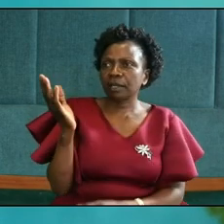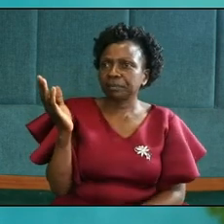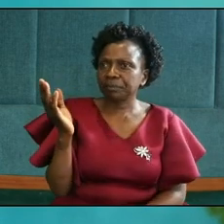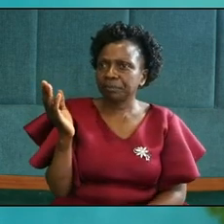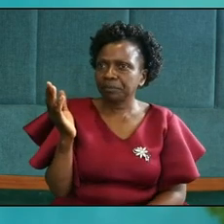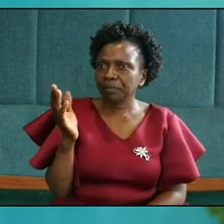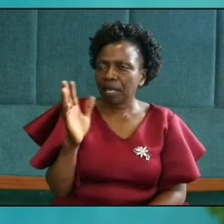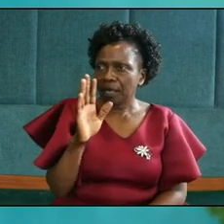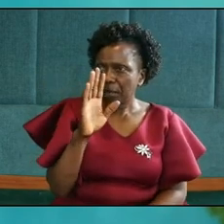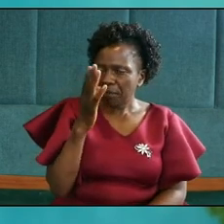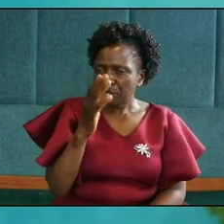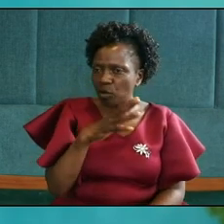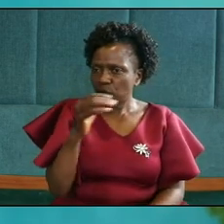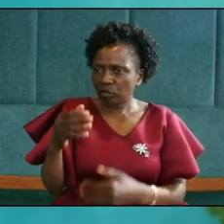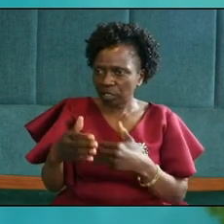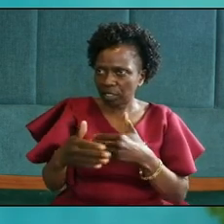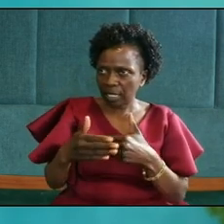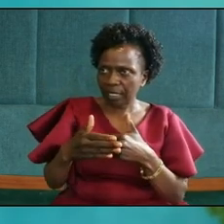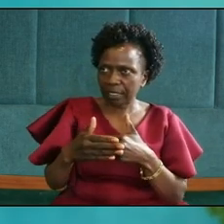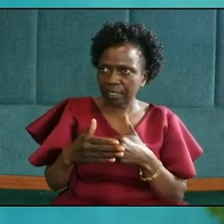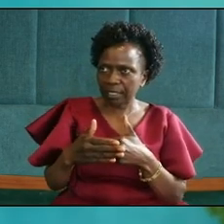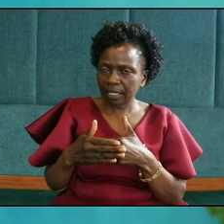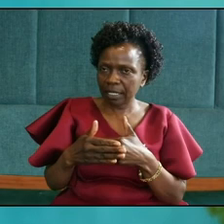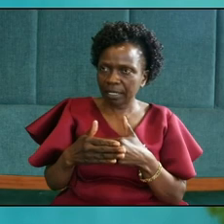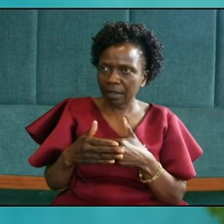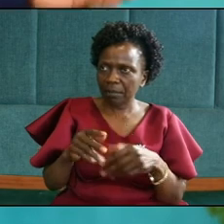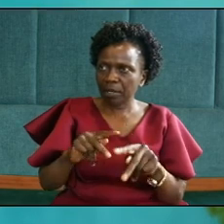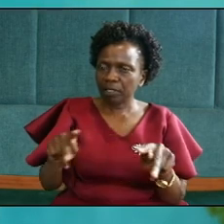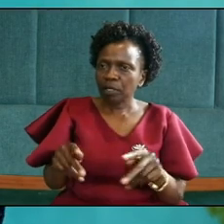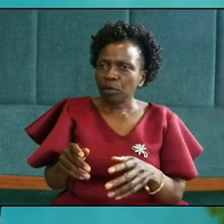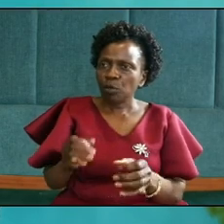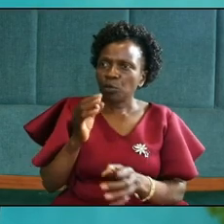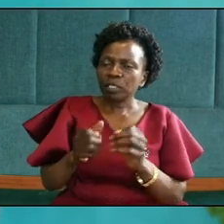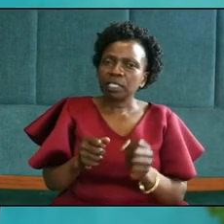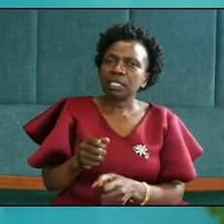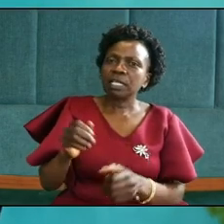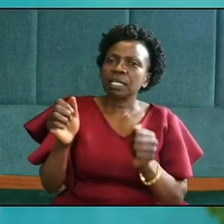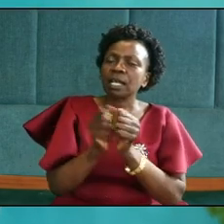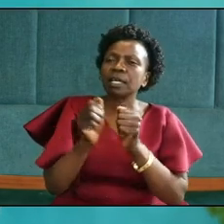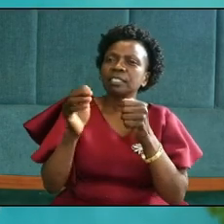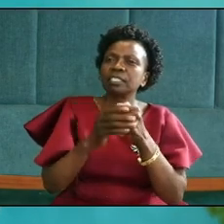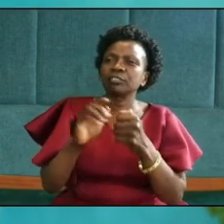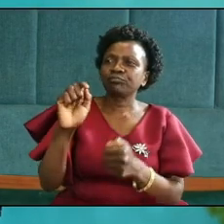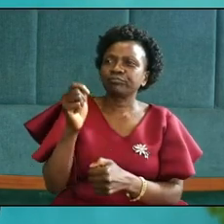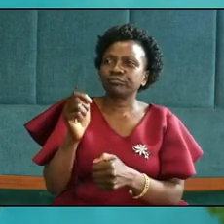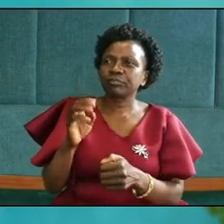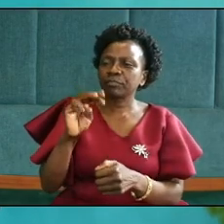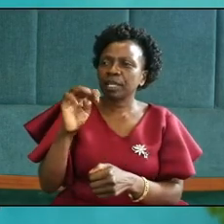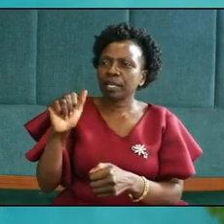Supposing you would go to the nearest fixed star, which is 19 trillion miles at the speed